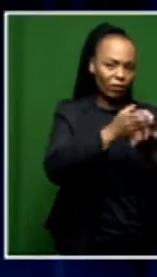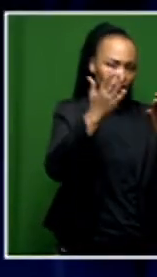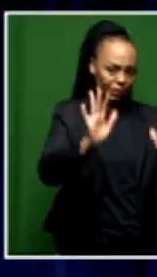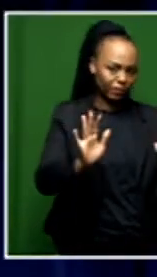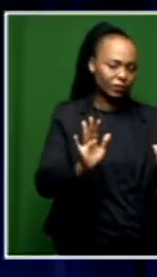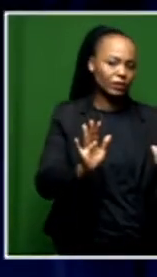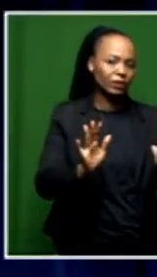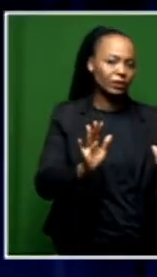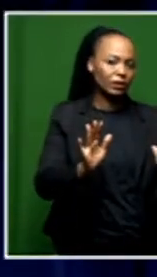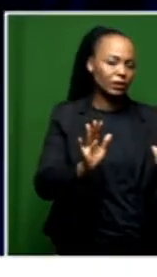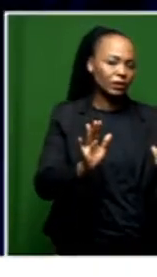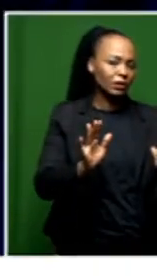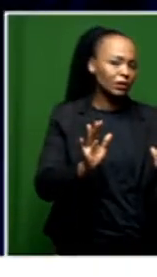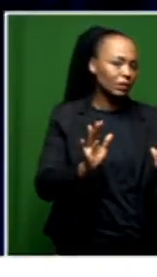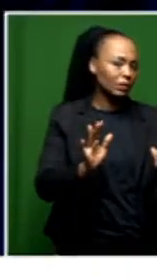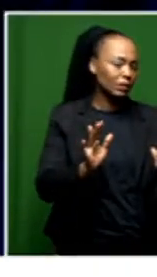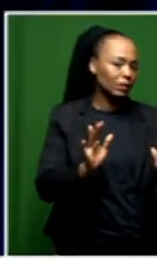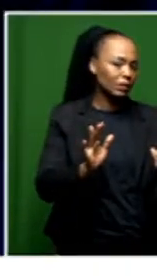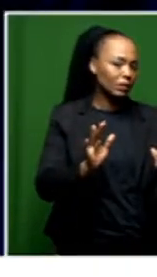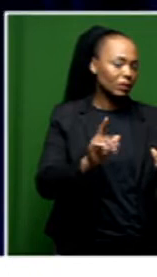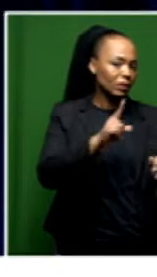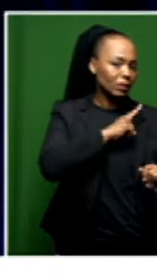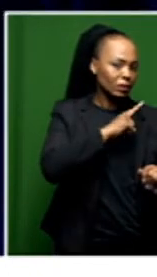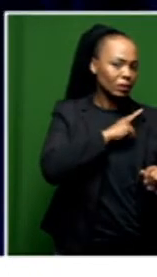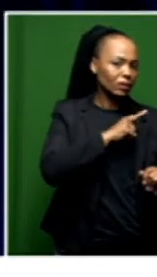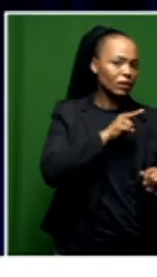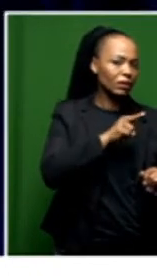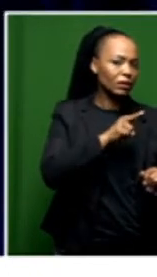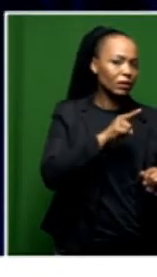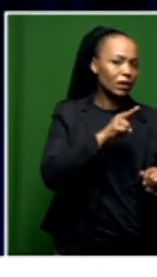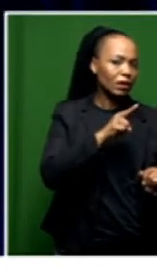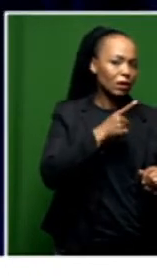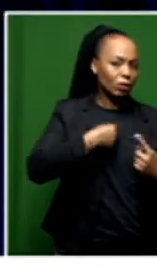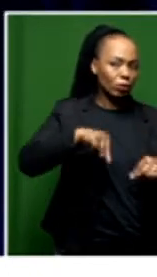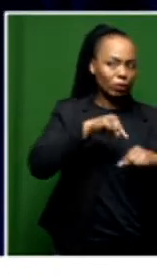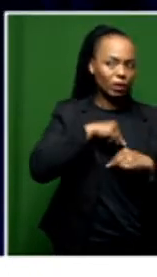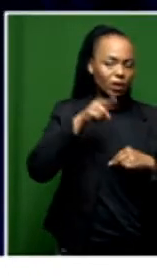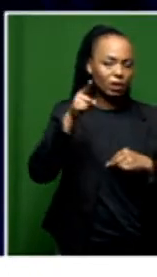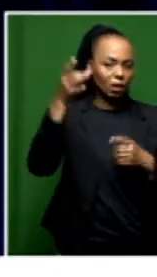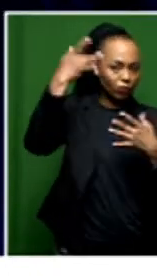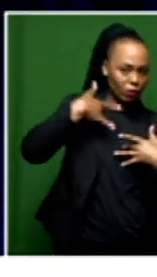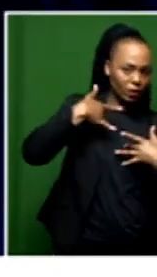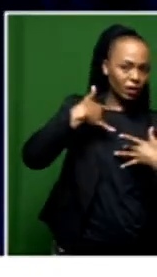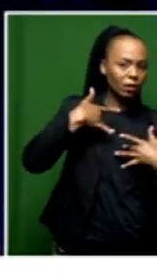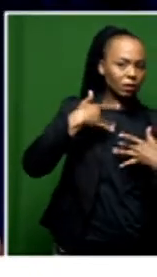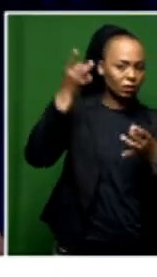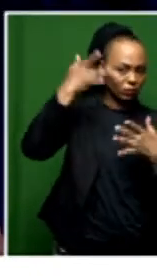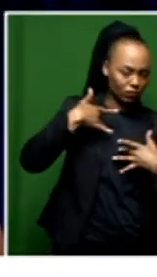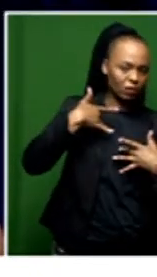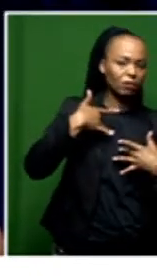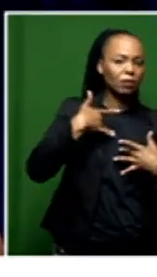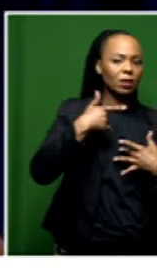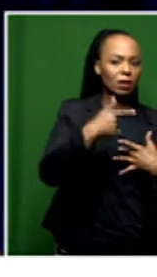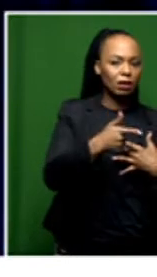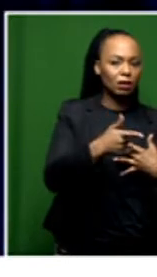because we remained quite a while after we were informed of the situation. So we just were evacuated